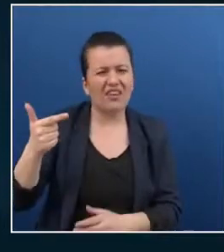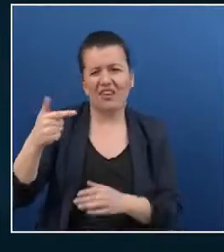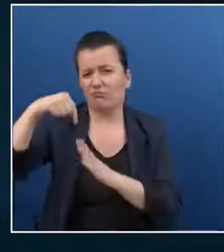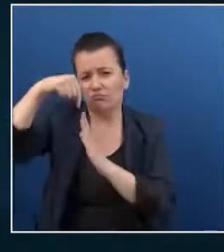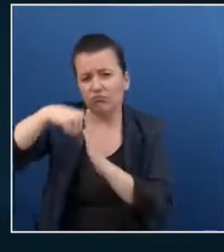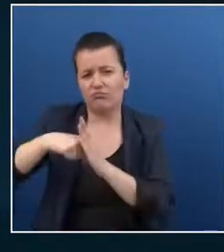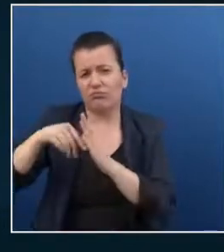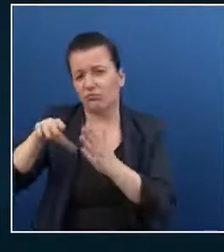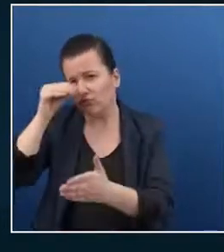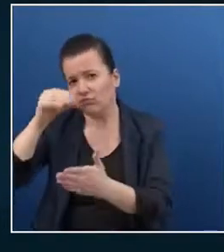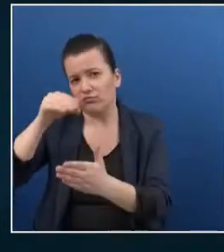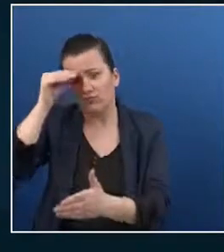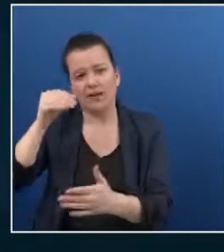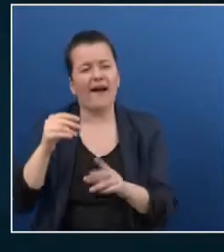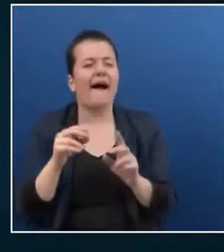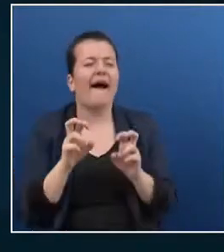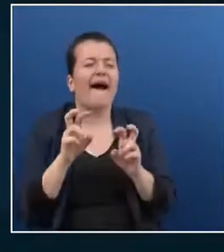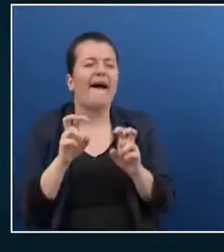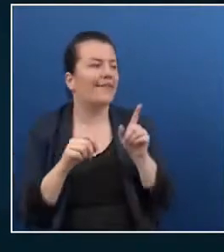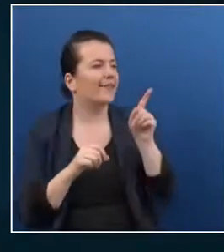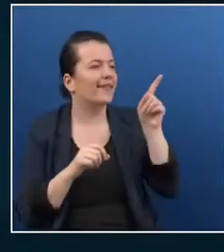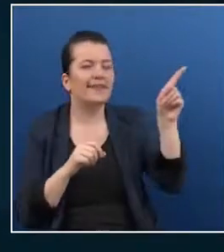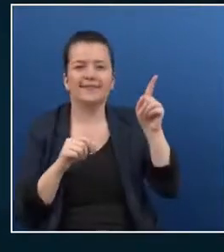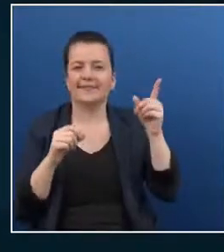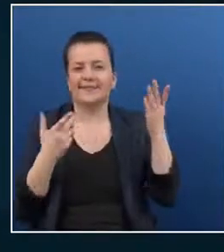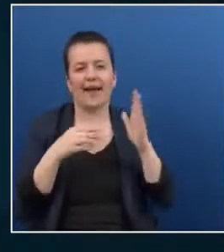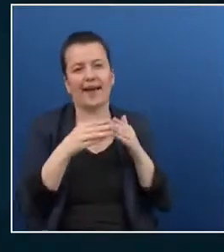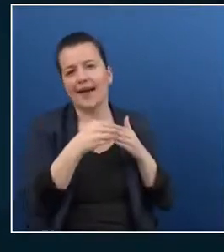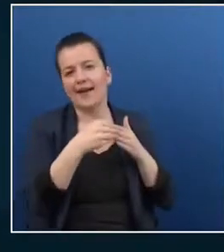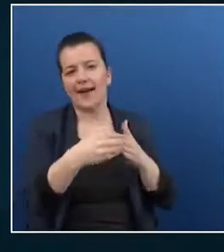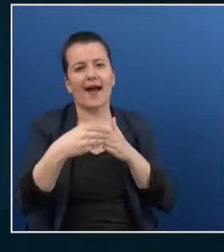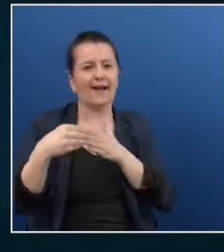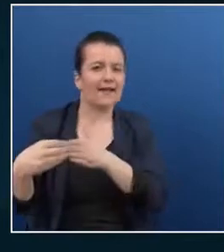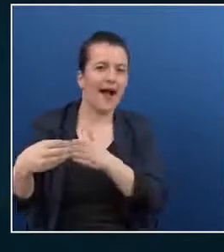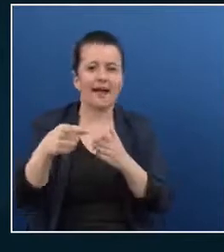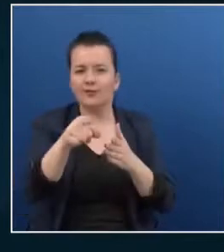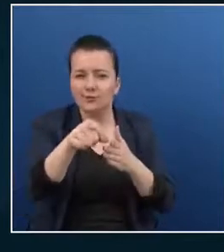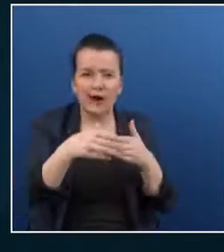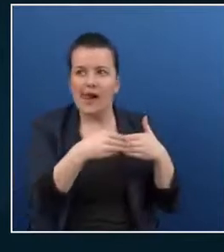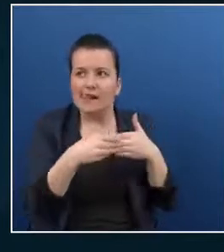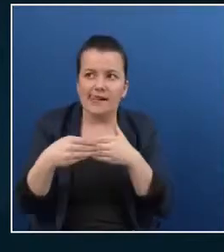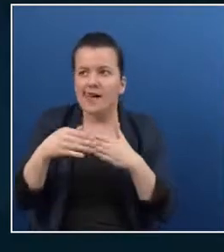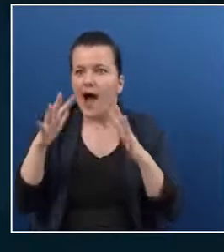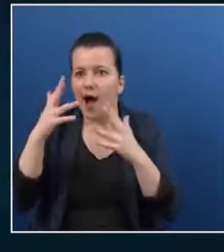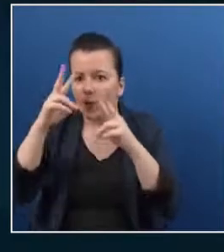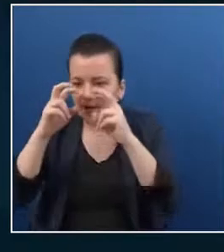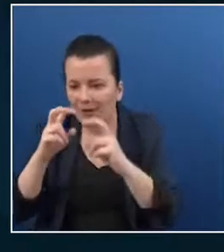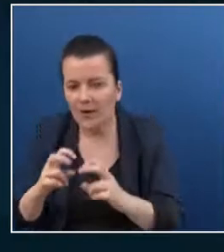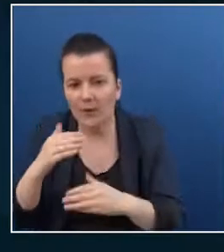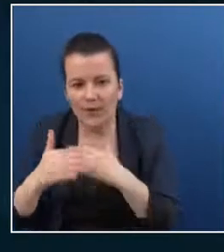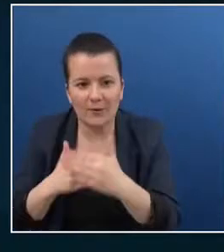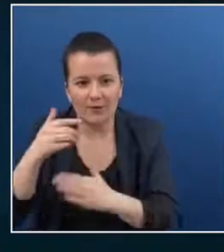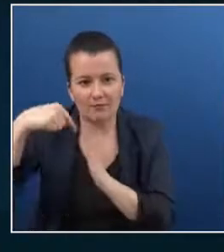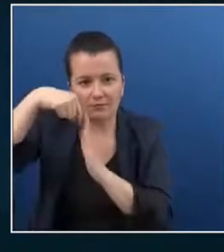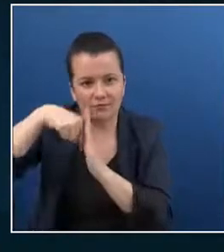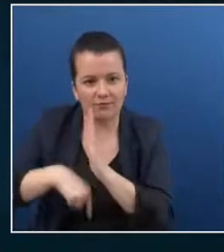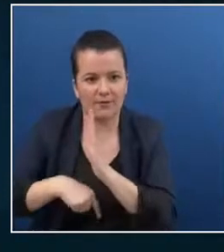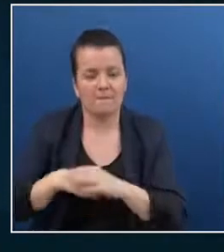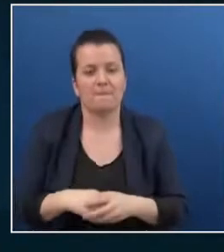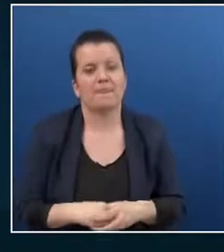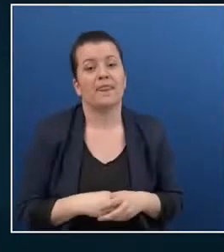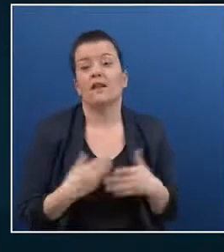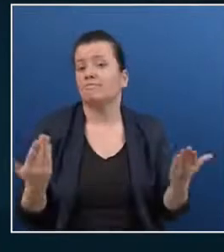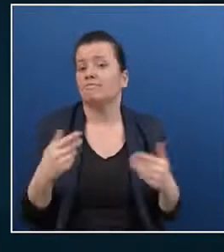level guide on where to go from here to try to help accelerate these solutions. I'm on Twitter, I'm on